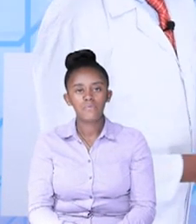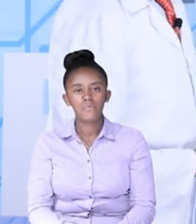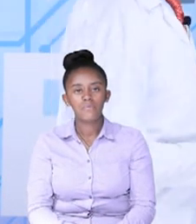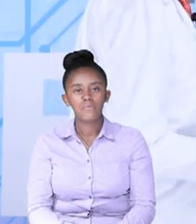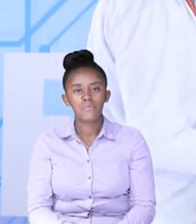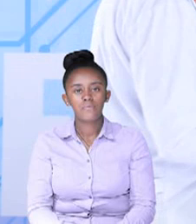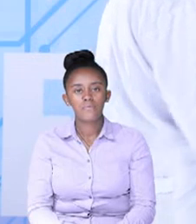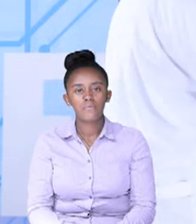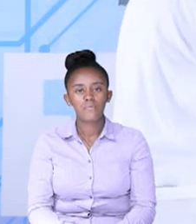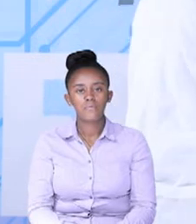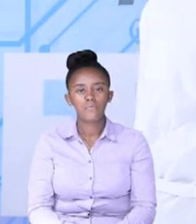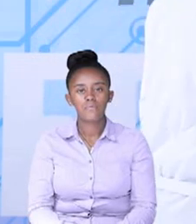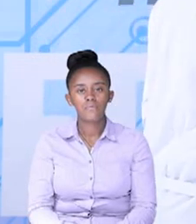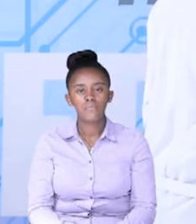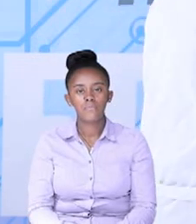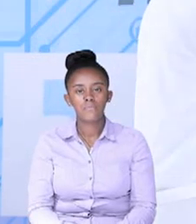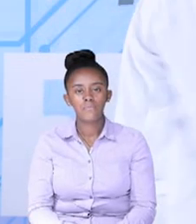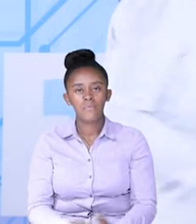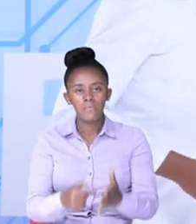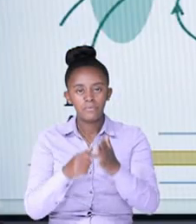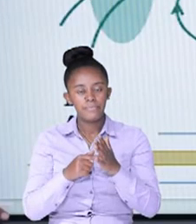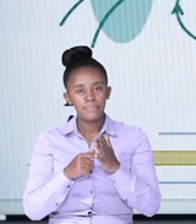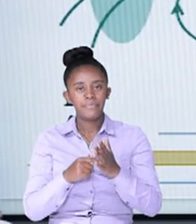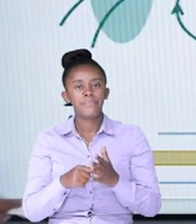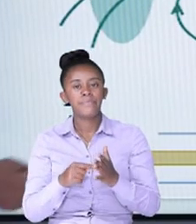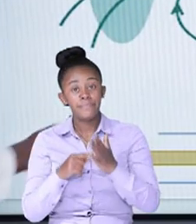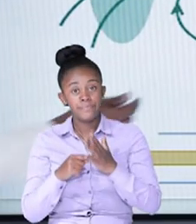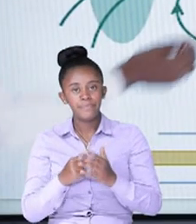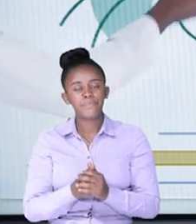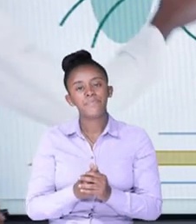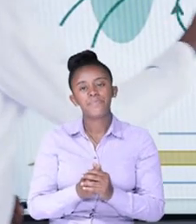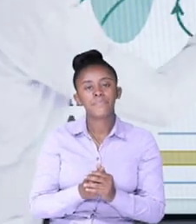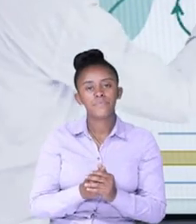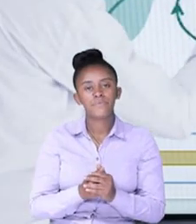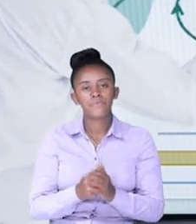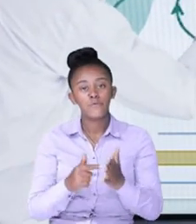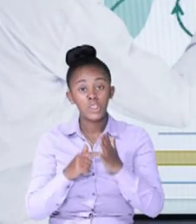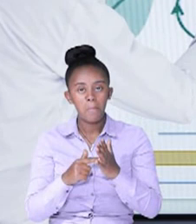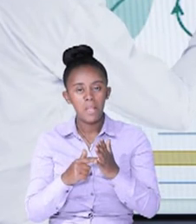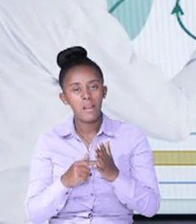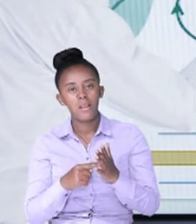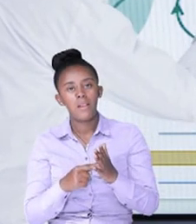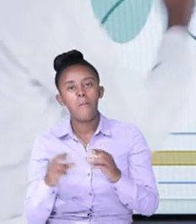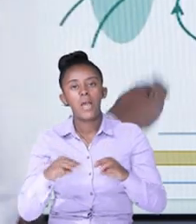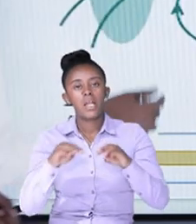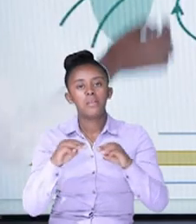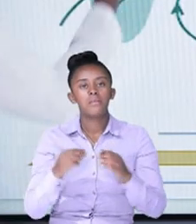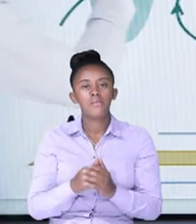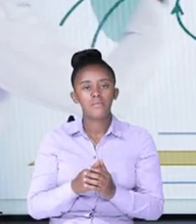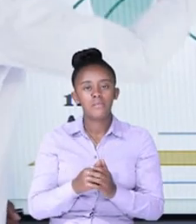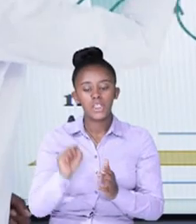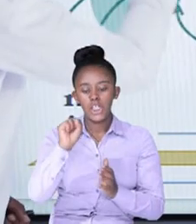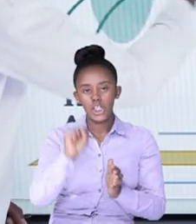Let's take it here. For example, you have a magnetic field, or a magnet here, south pole of a magnet,